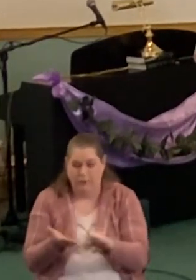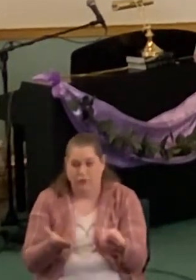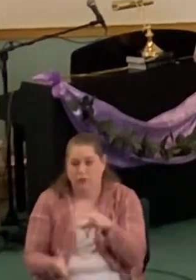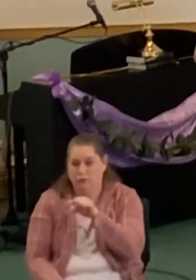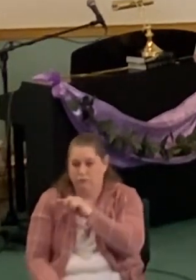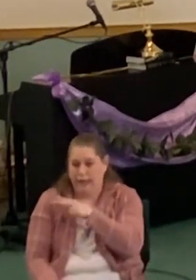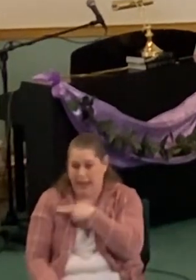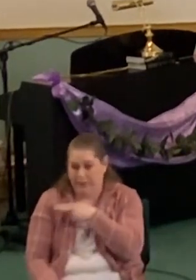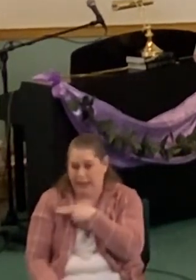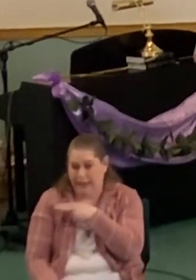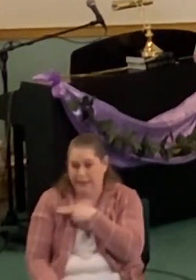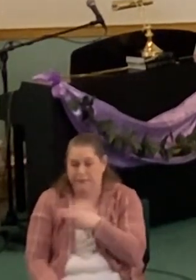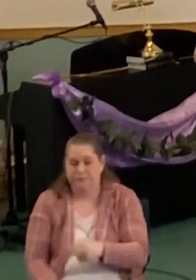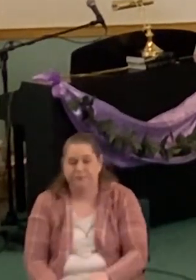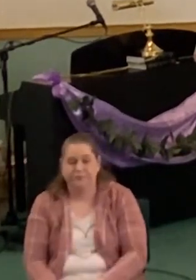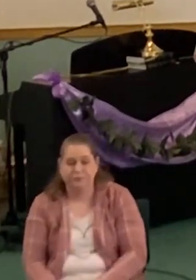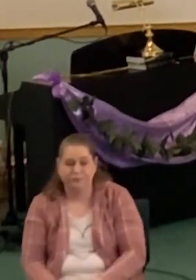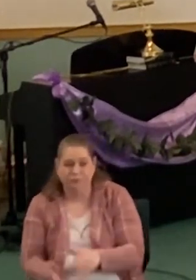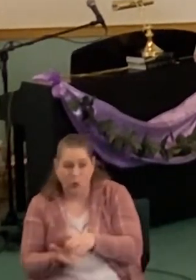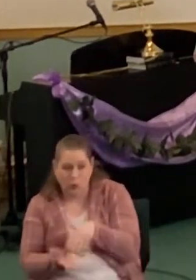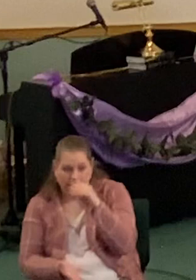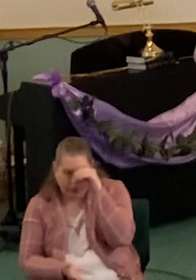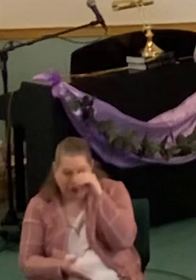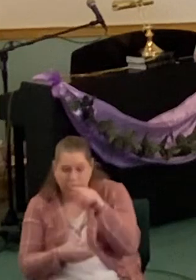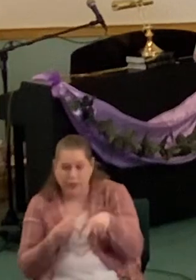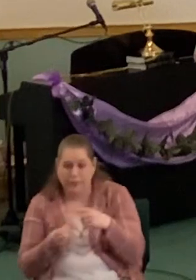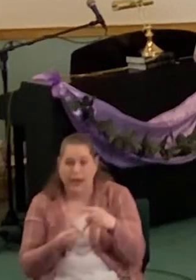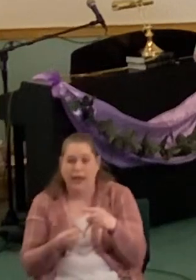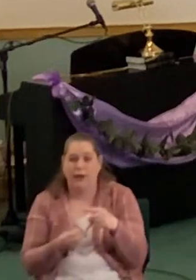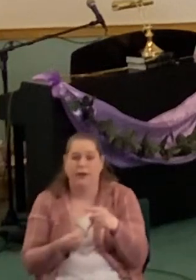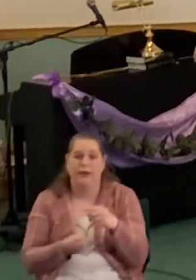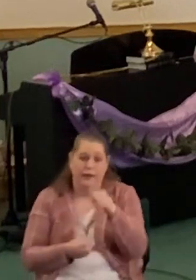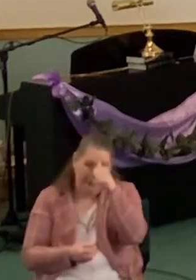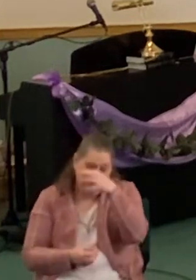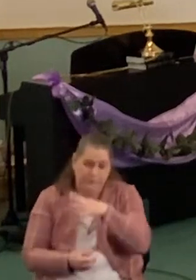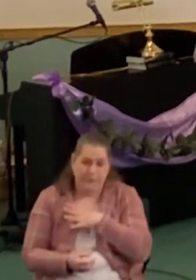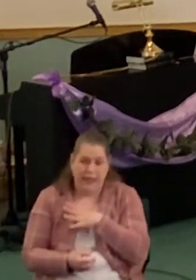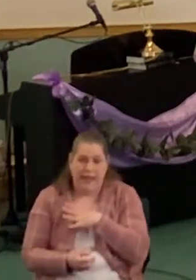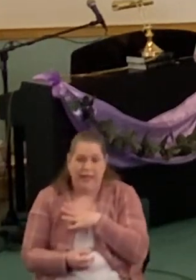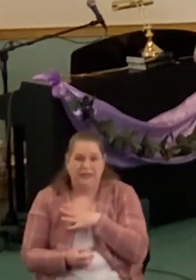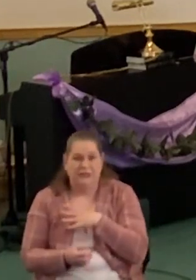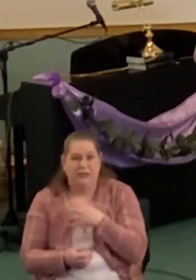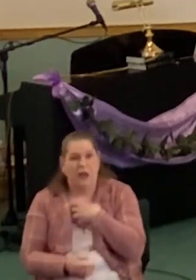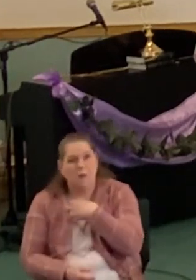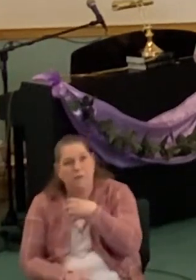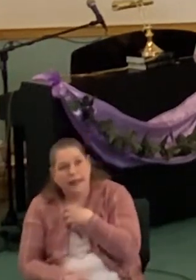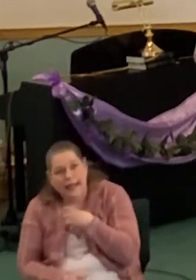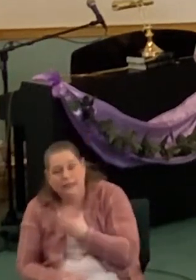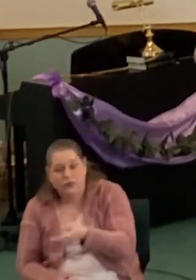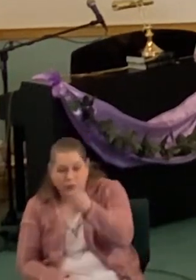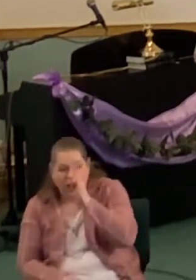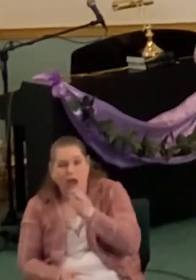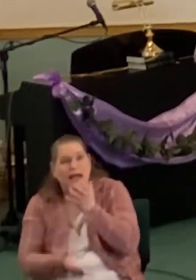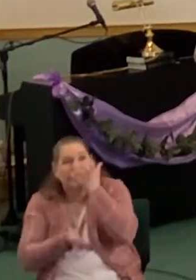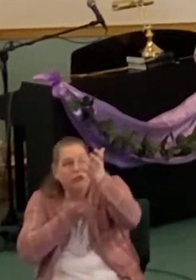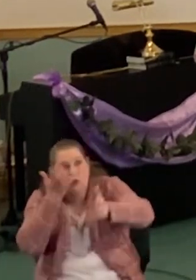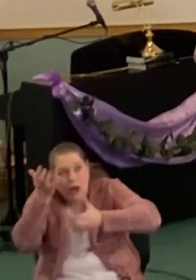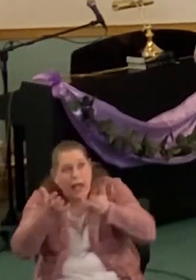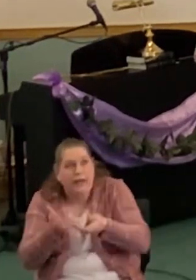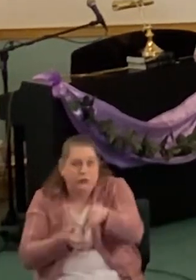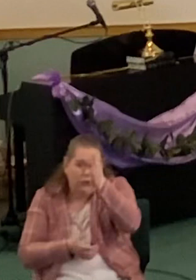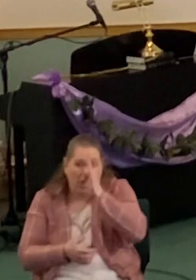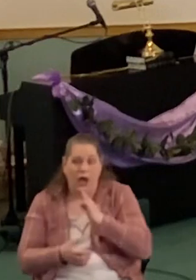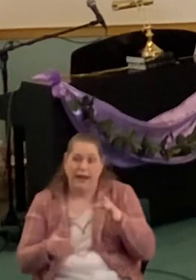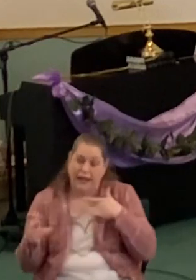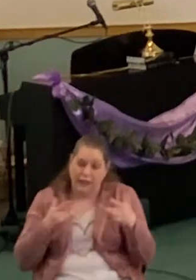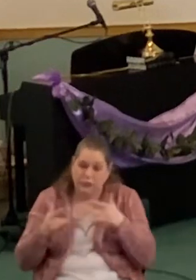read about the man, the prophet Habakkuk's complaints to God, and his cry out to God and his concern to